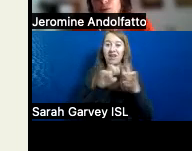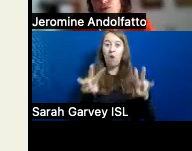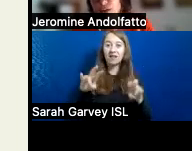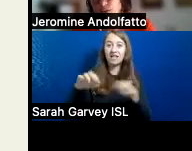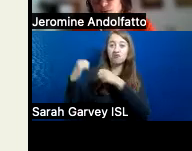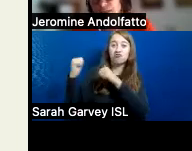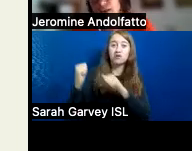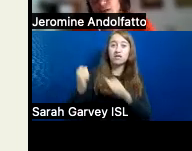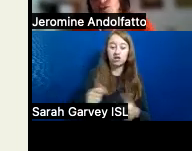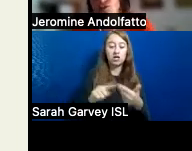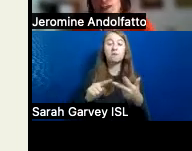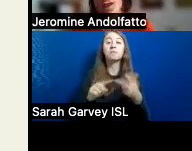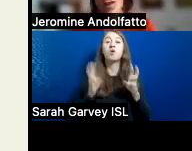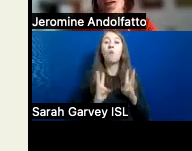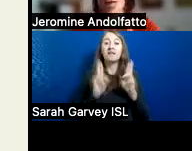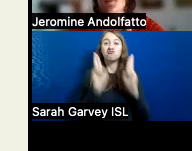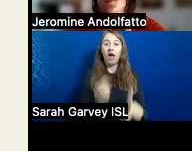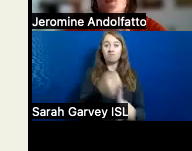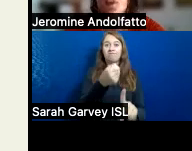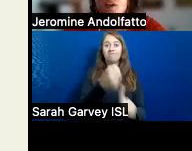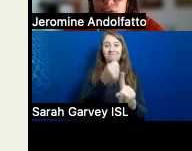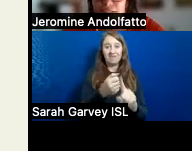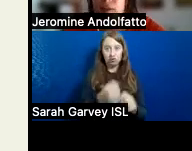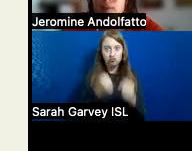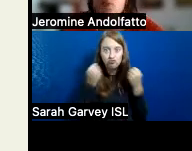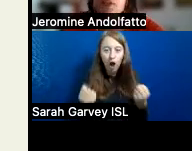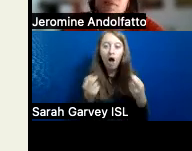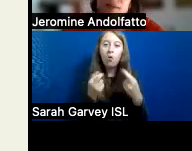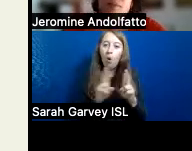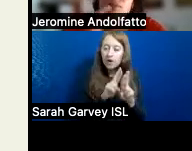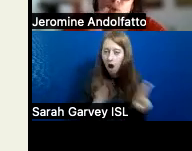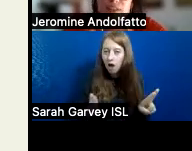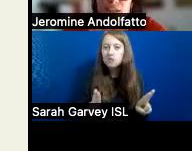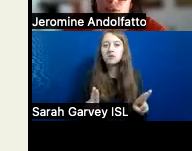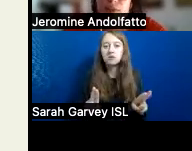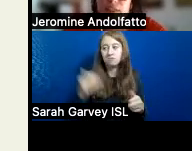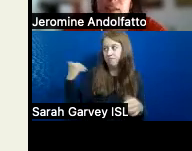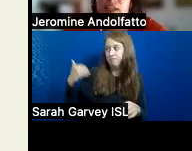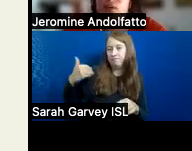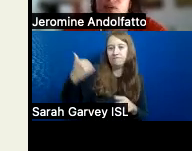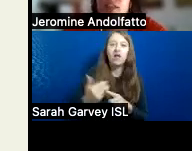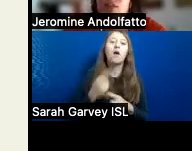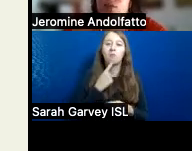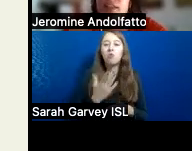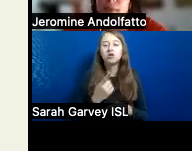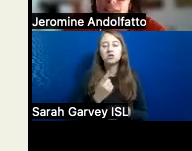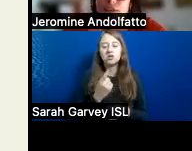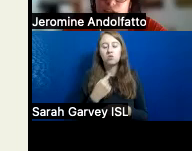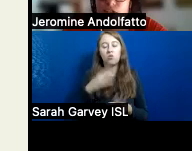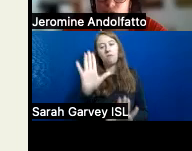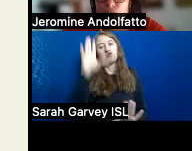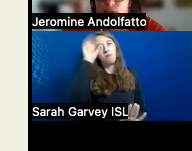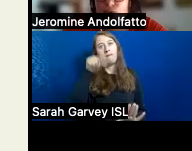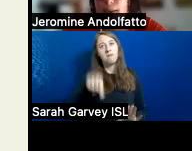the women's rights movement in the country. So they are a great example, but sometimes progress cannot be sustained or needs really